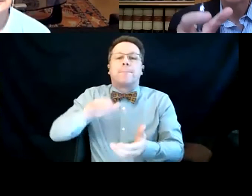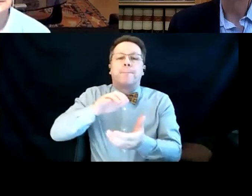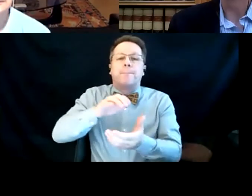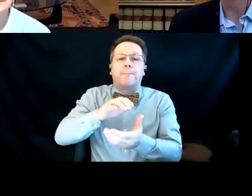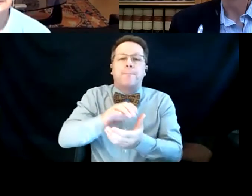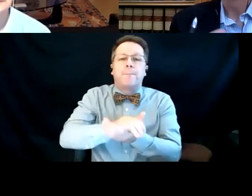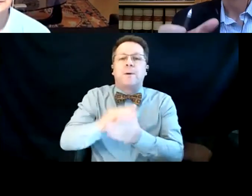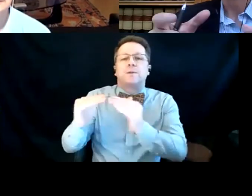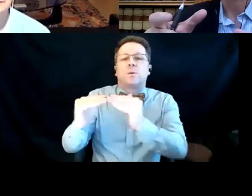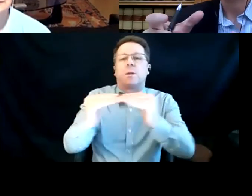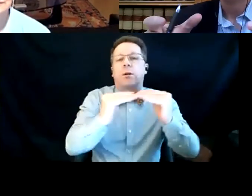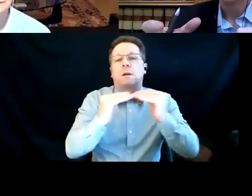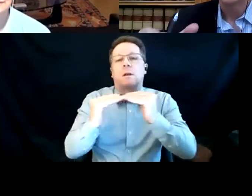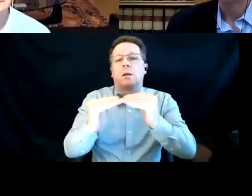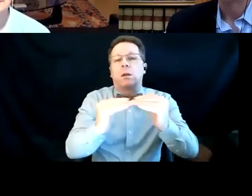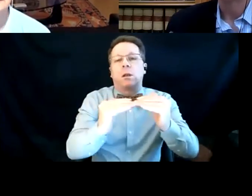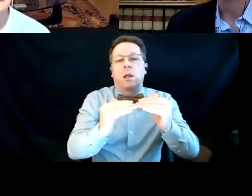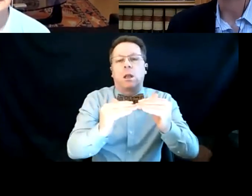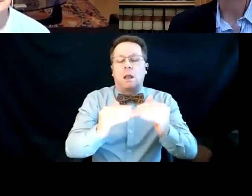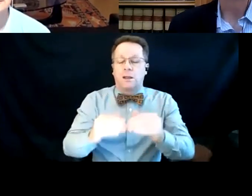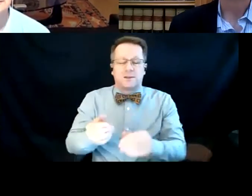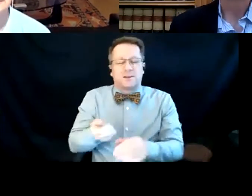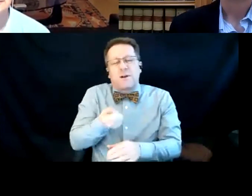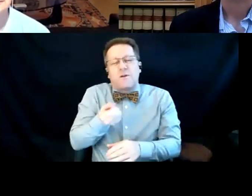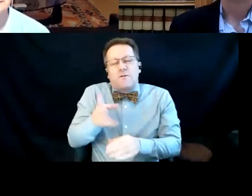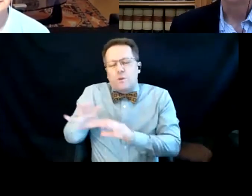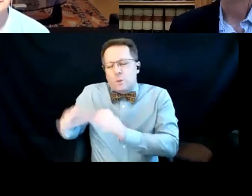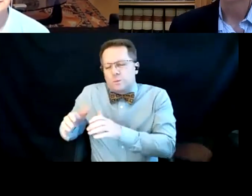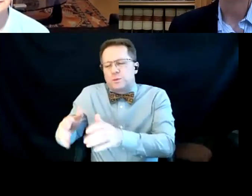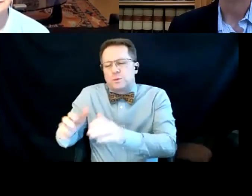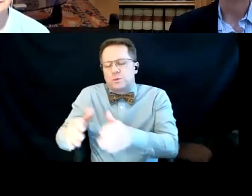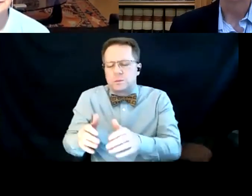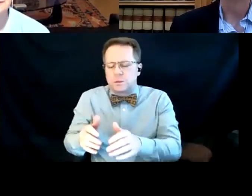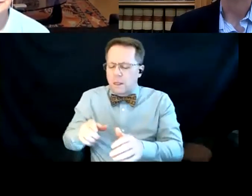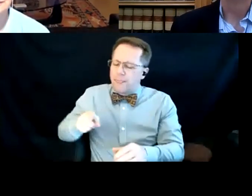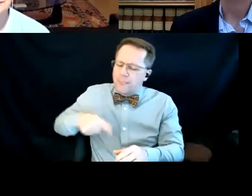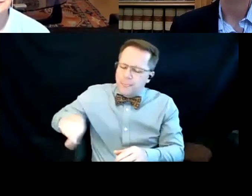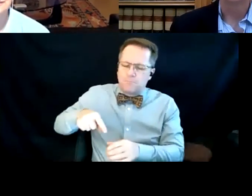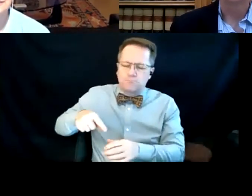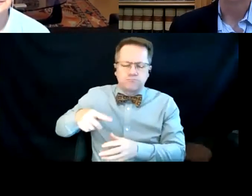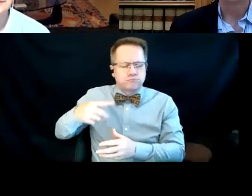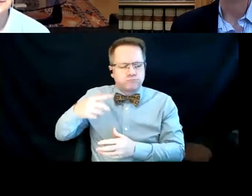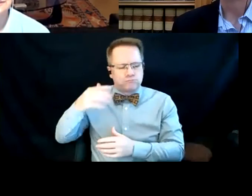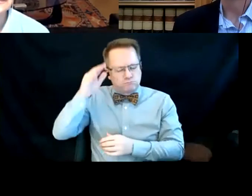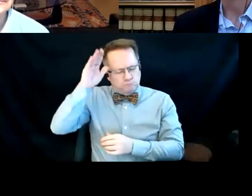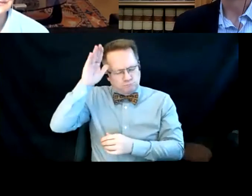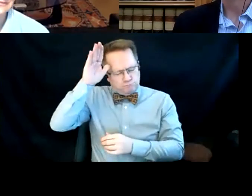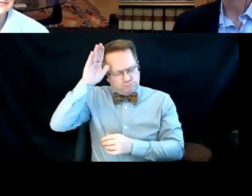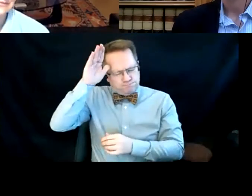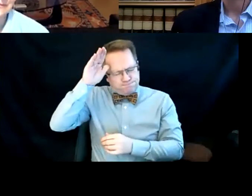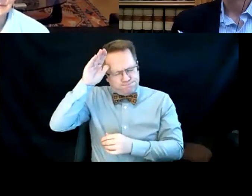were committed to the dignity, the equal dignity of LGBT folks, and